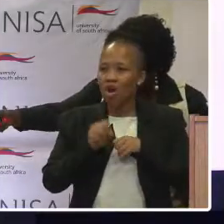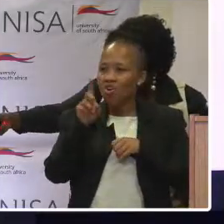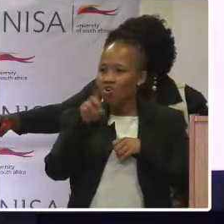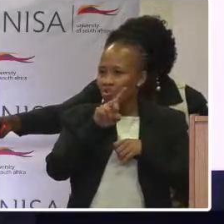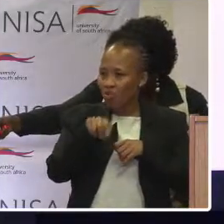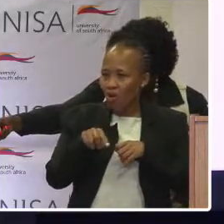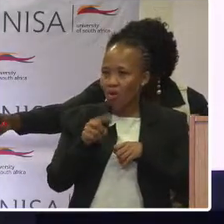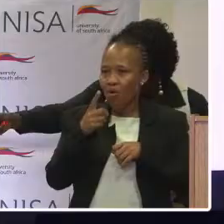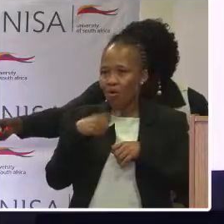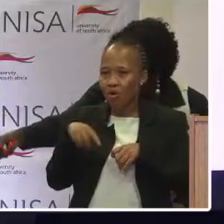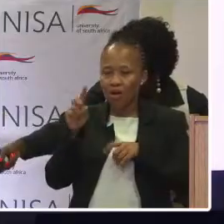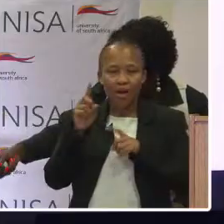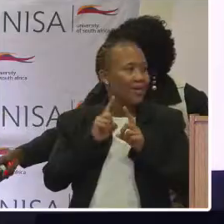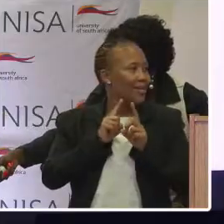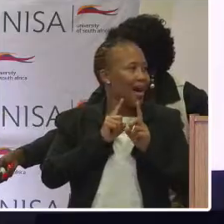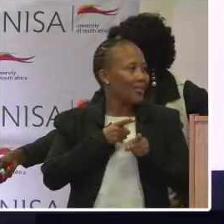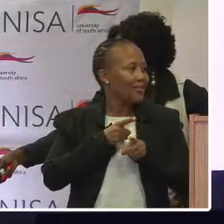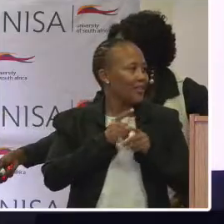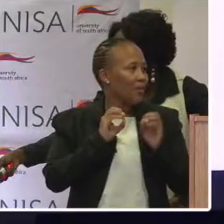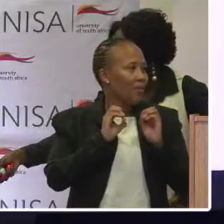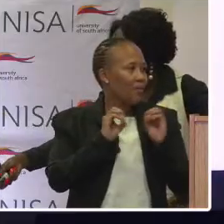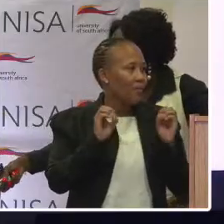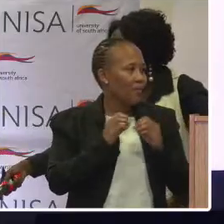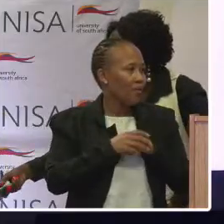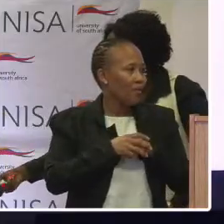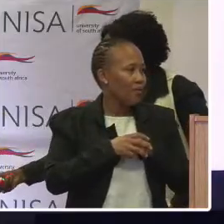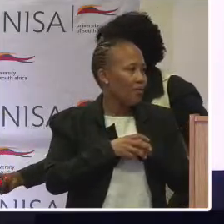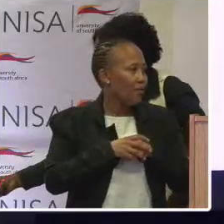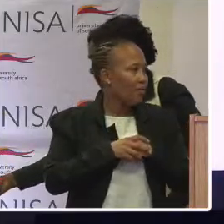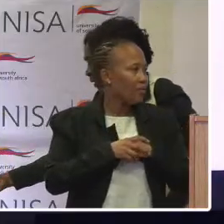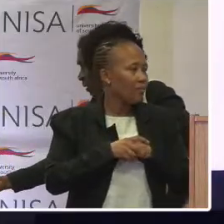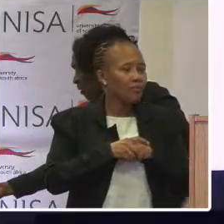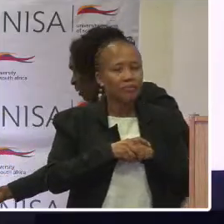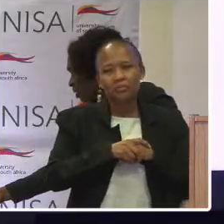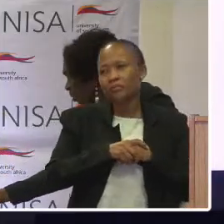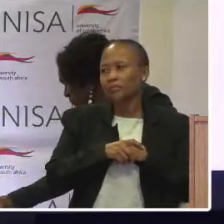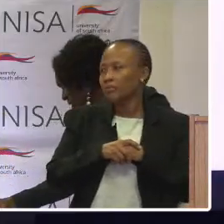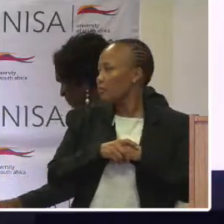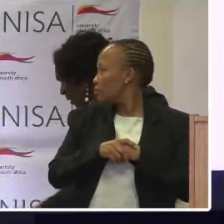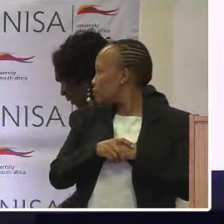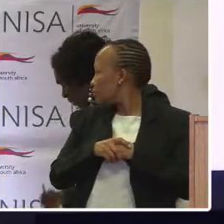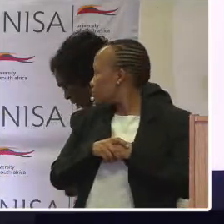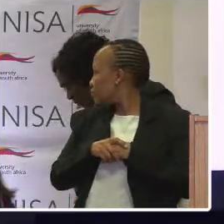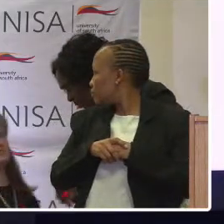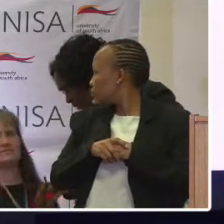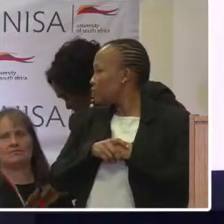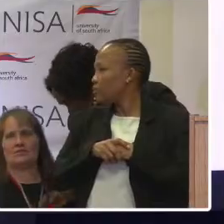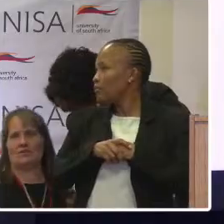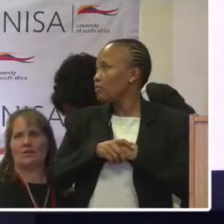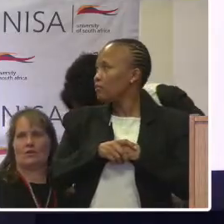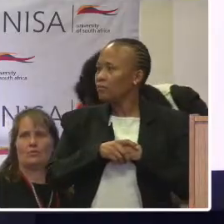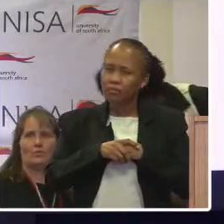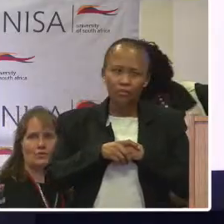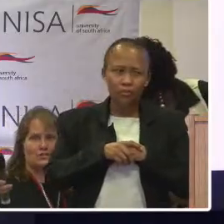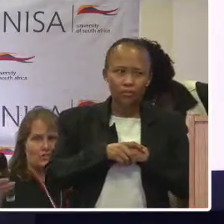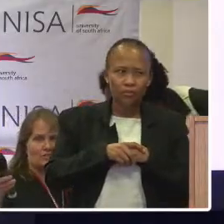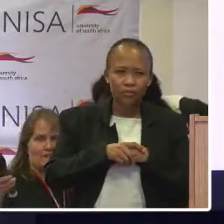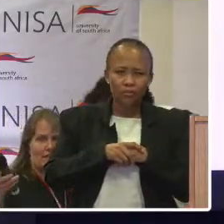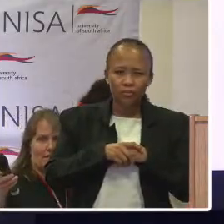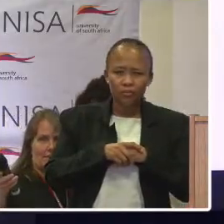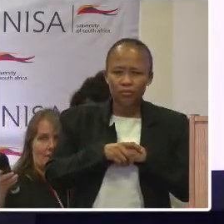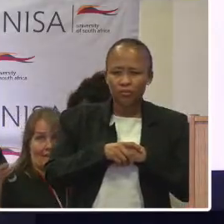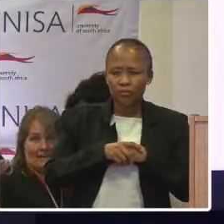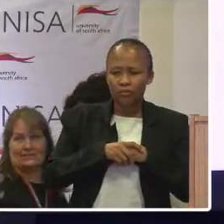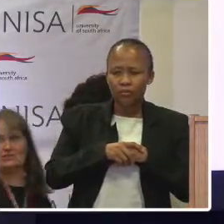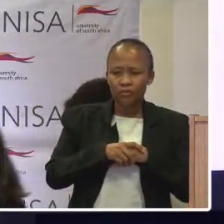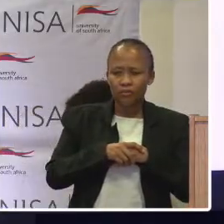answers. So basically, AI, artificial intelligence, which can work with machines. Because AI, some machines are